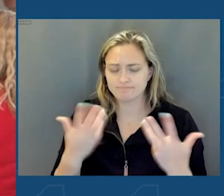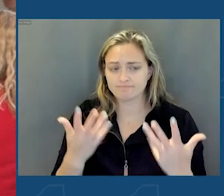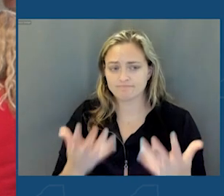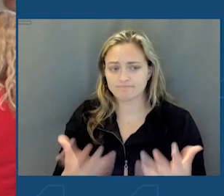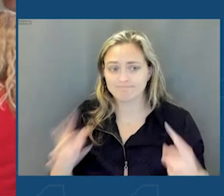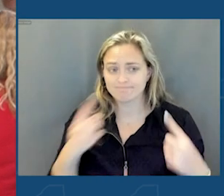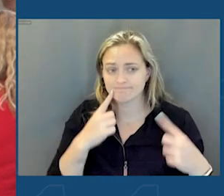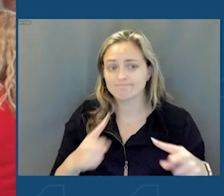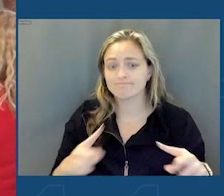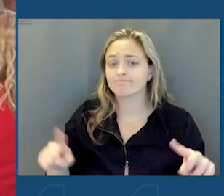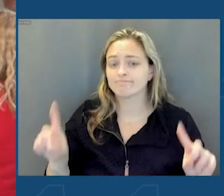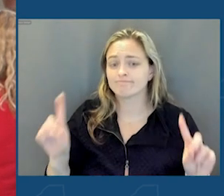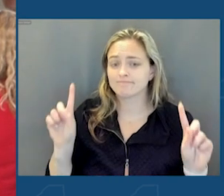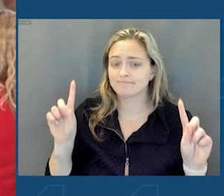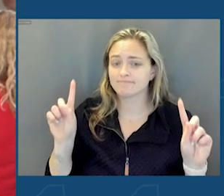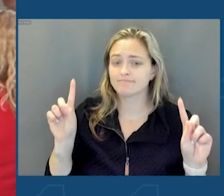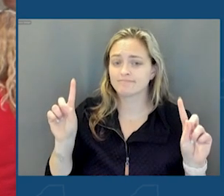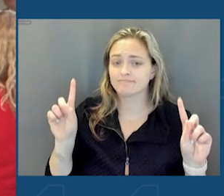already